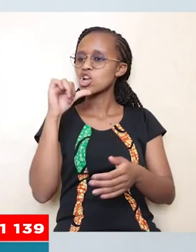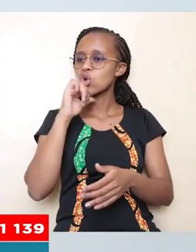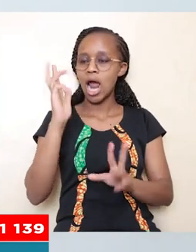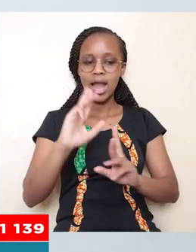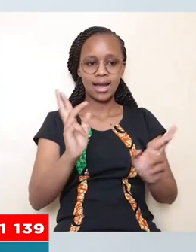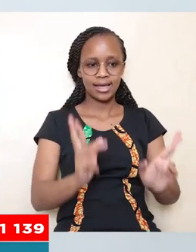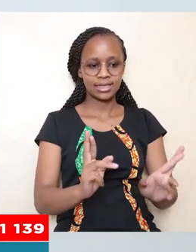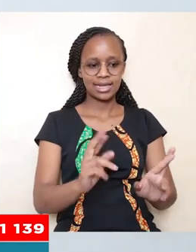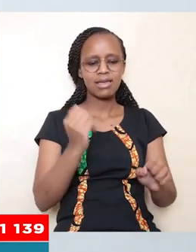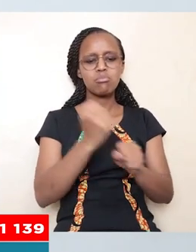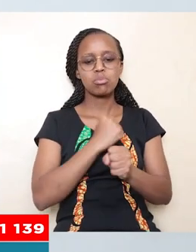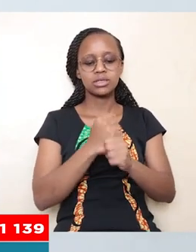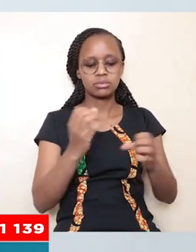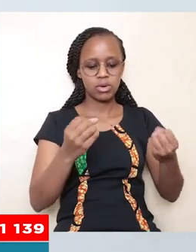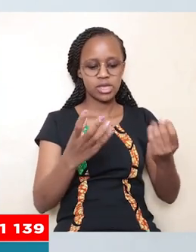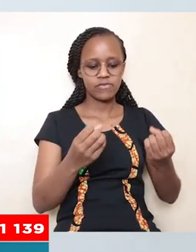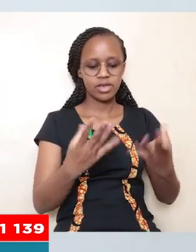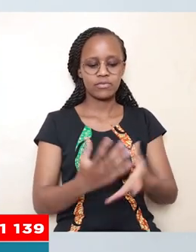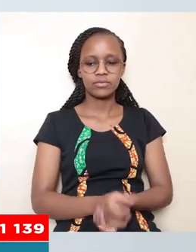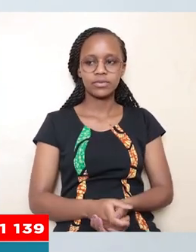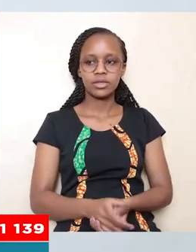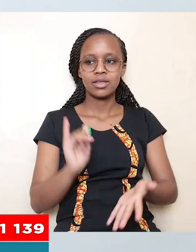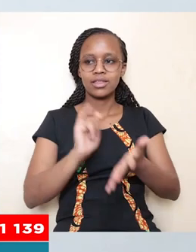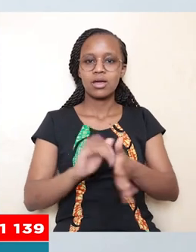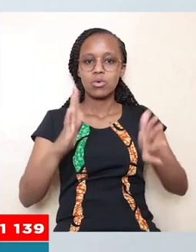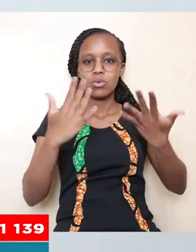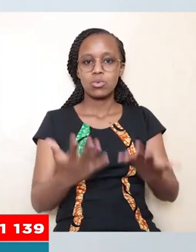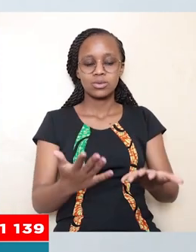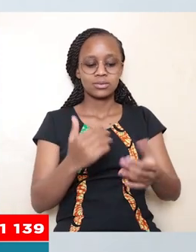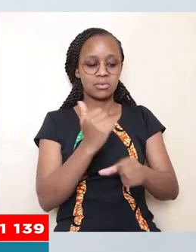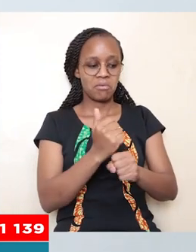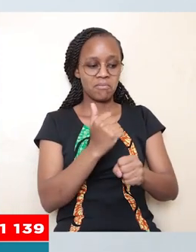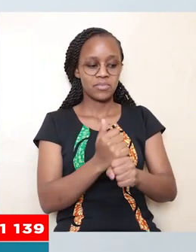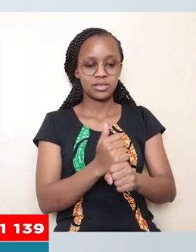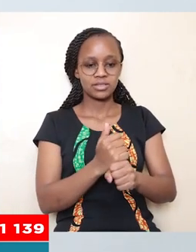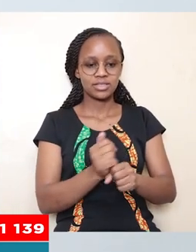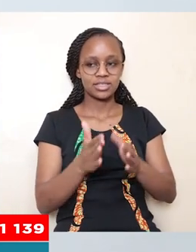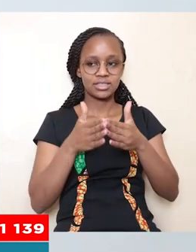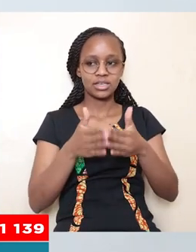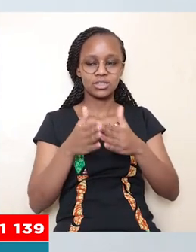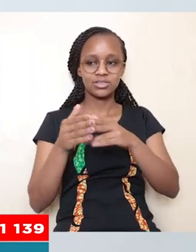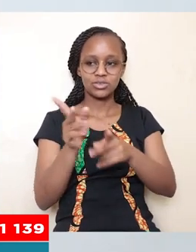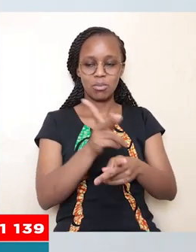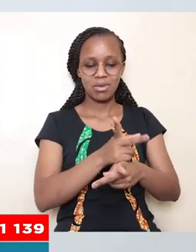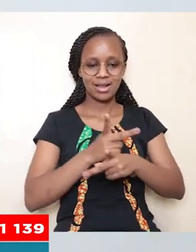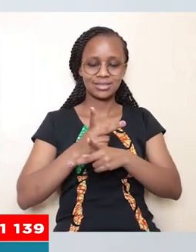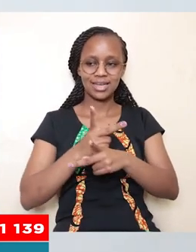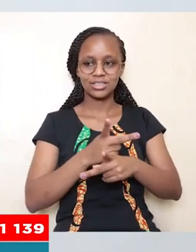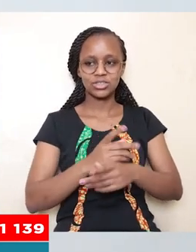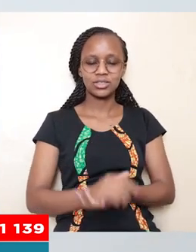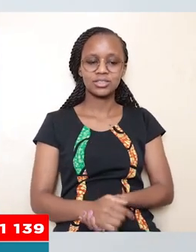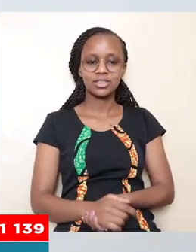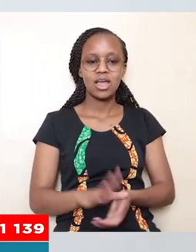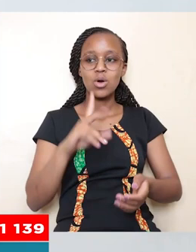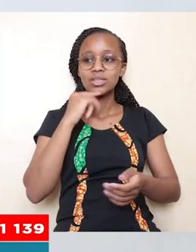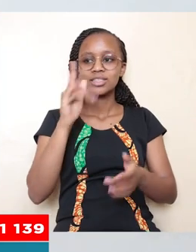willing or unable to give. That is what constitutes sexual protection.